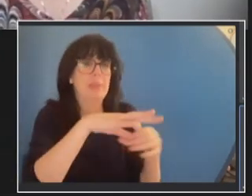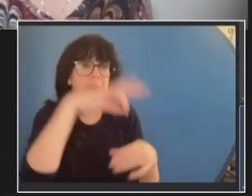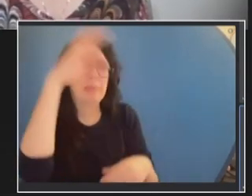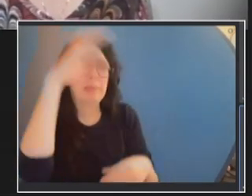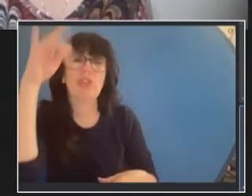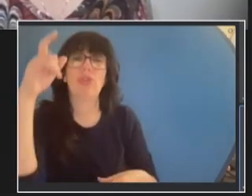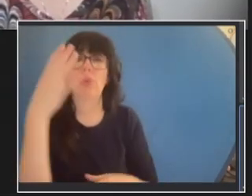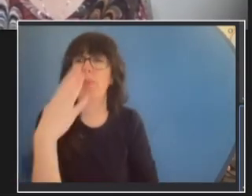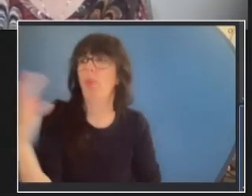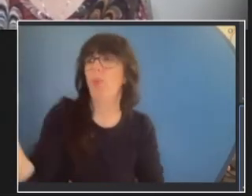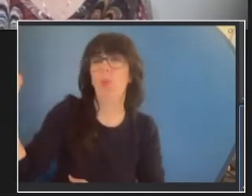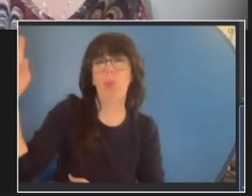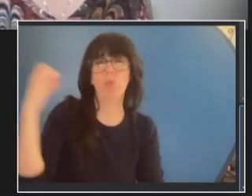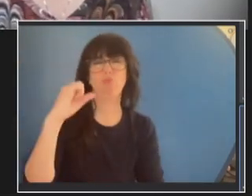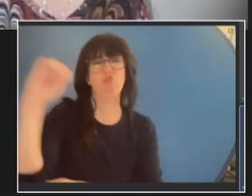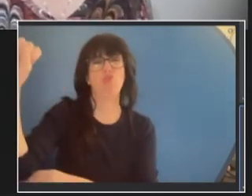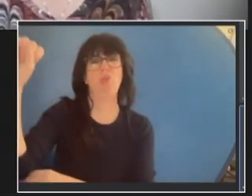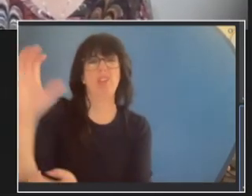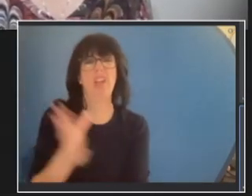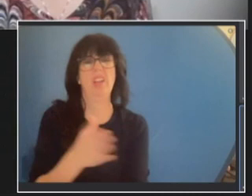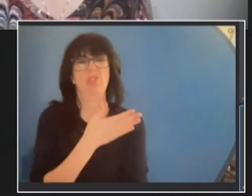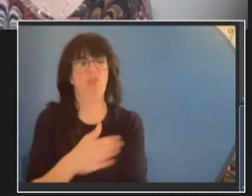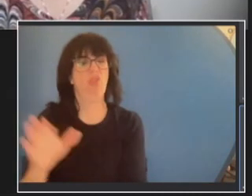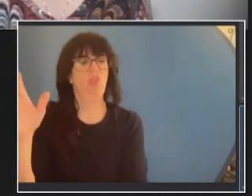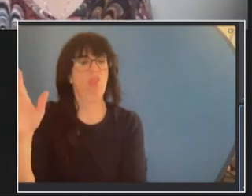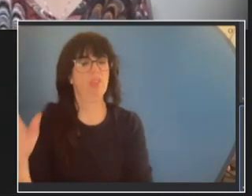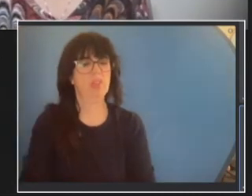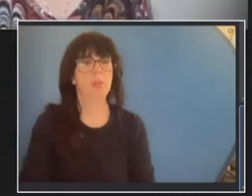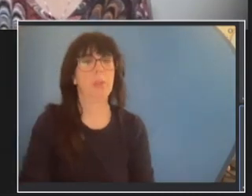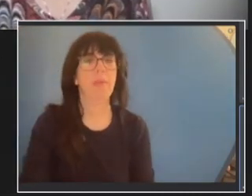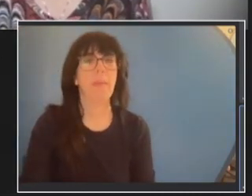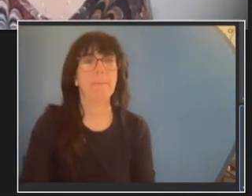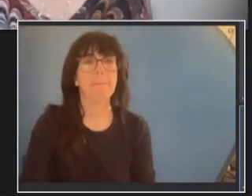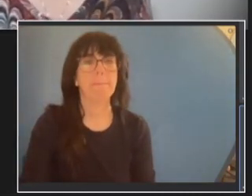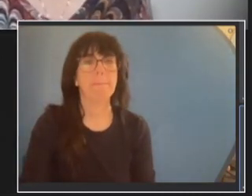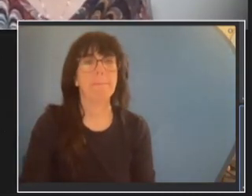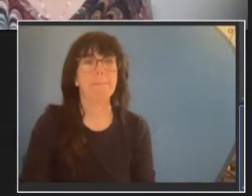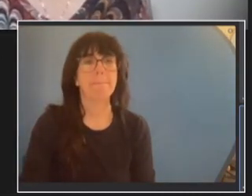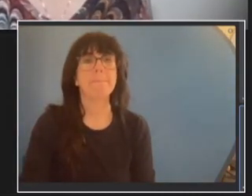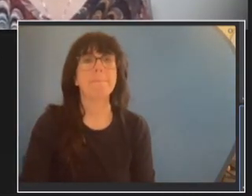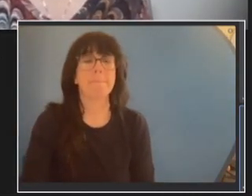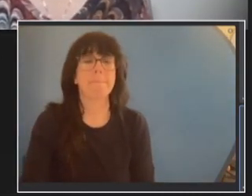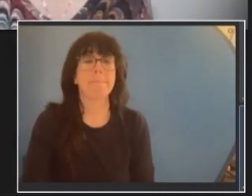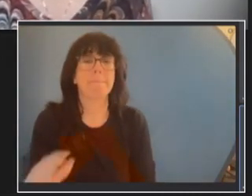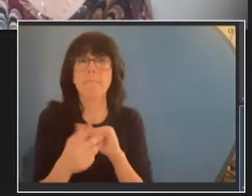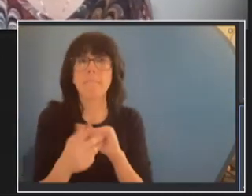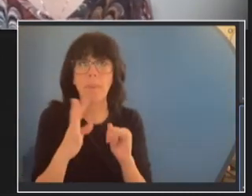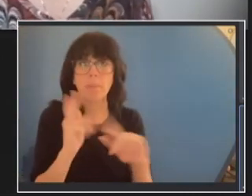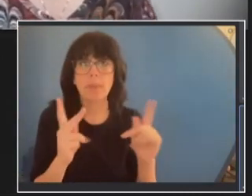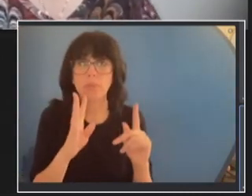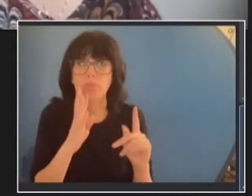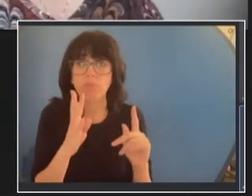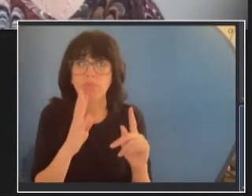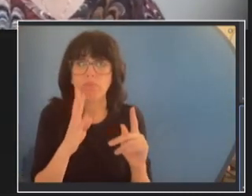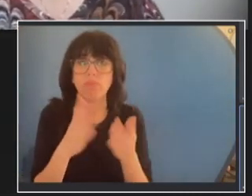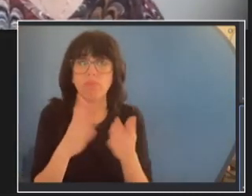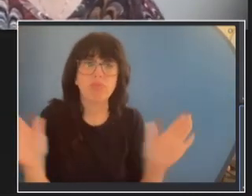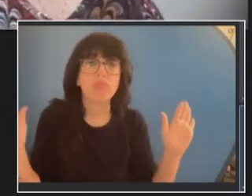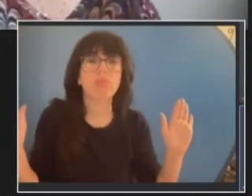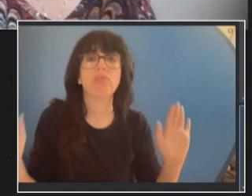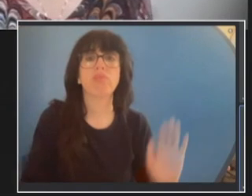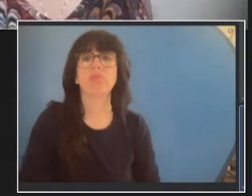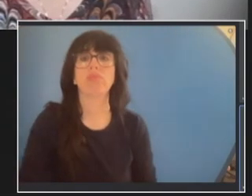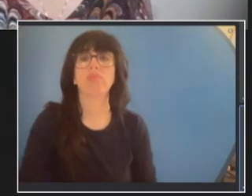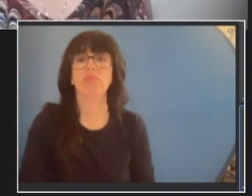songs, sermons, and the way people talk, the vernacular. I integrate